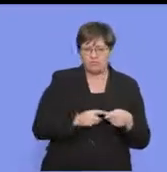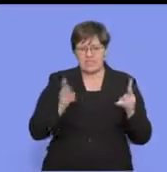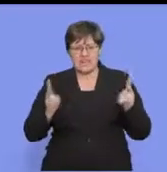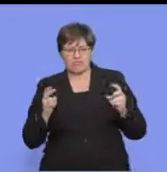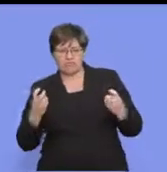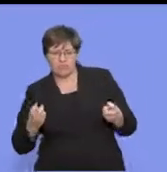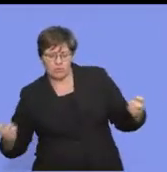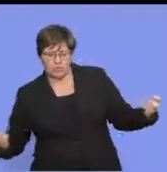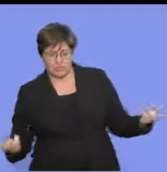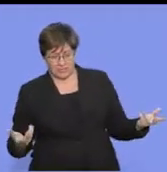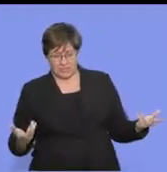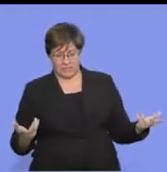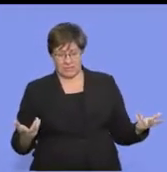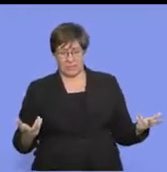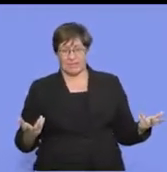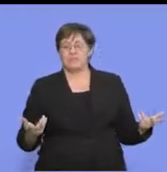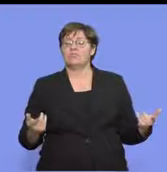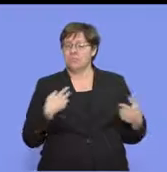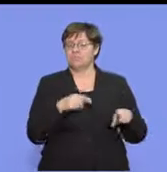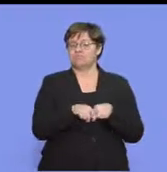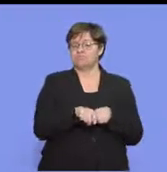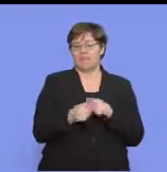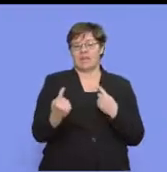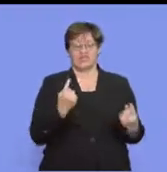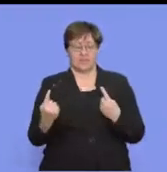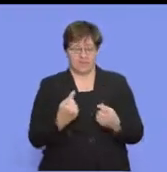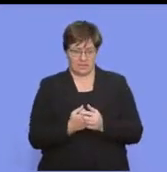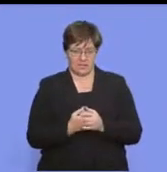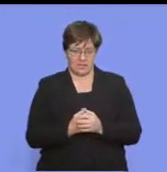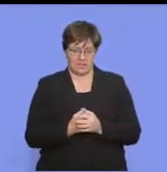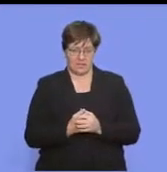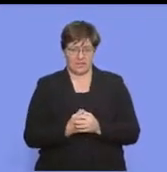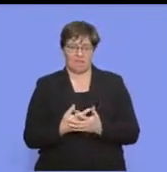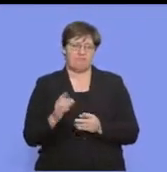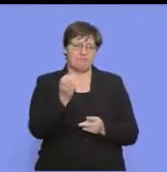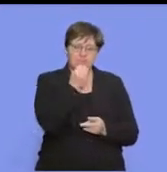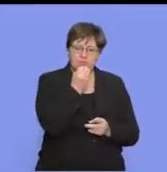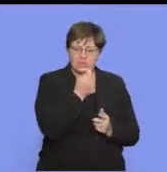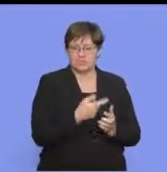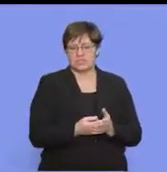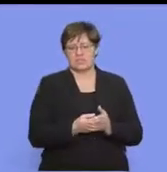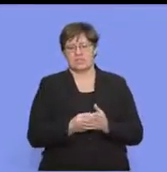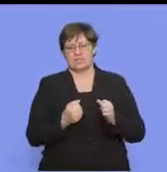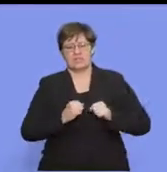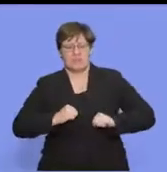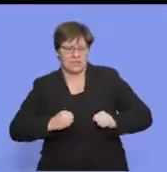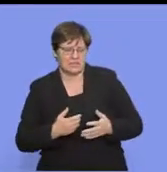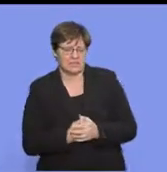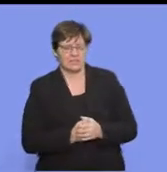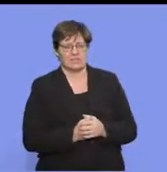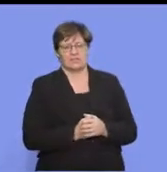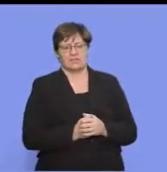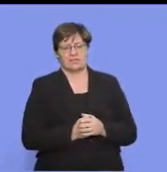natural resources. So they're going to then compete with each other for food, for space,